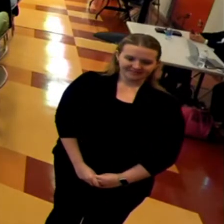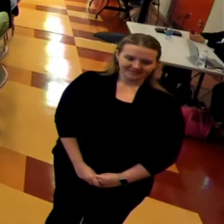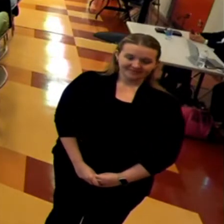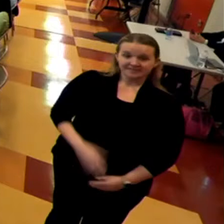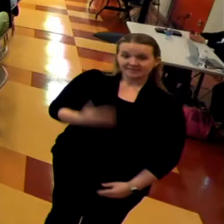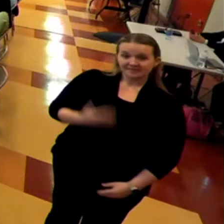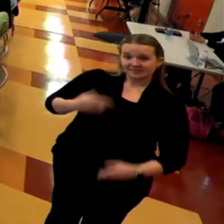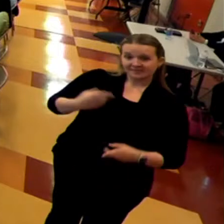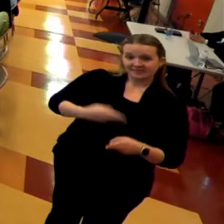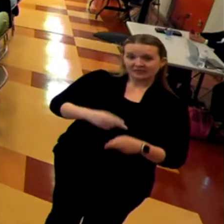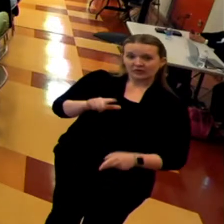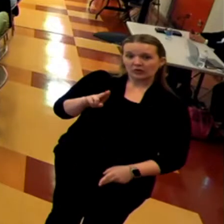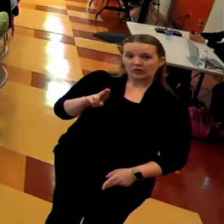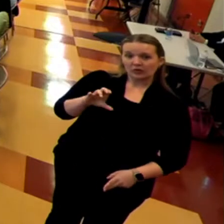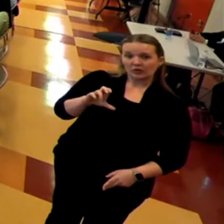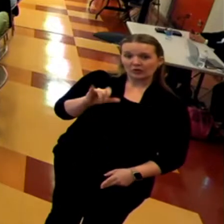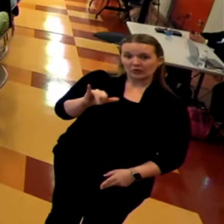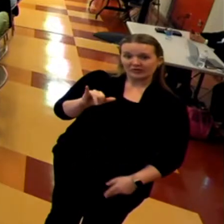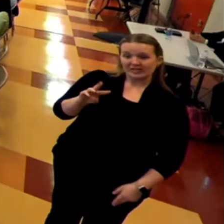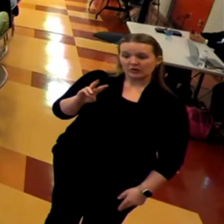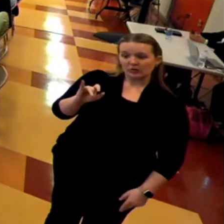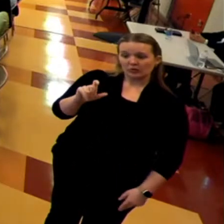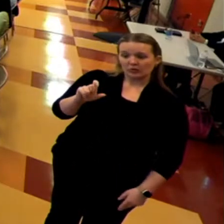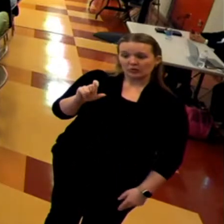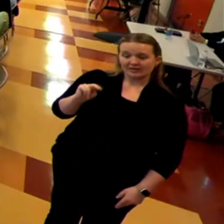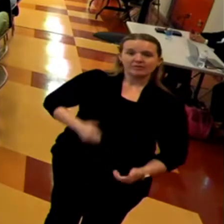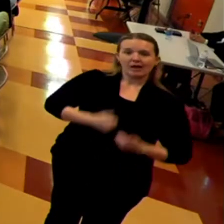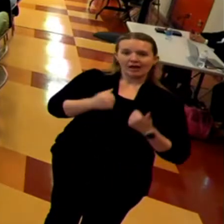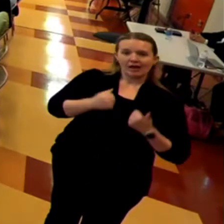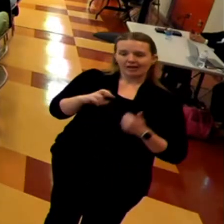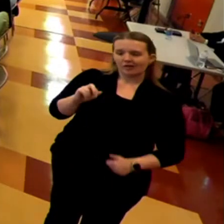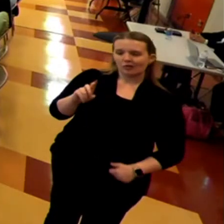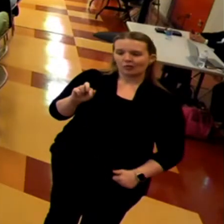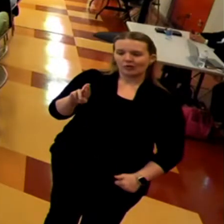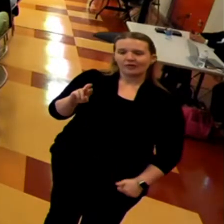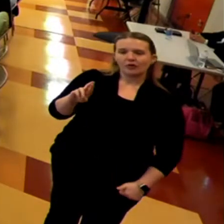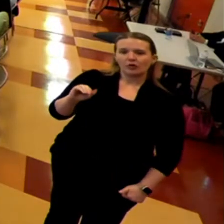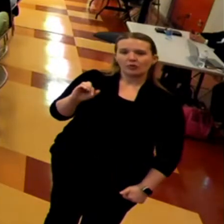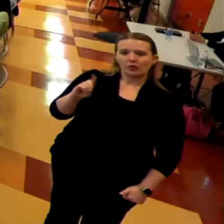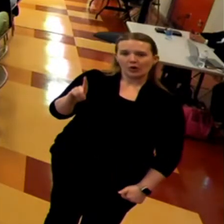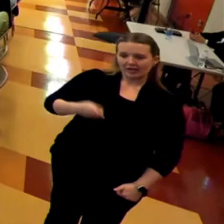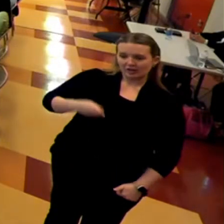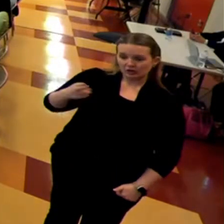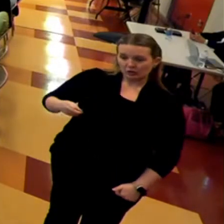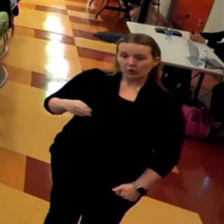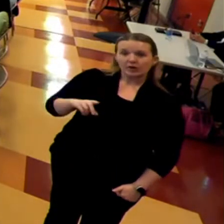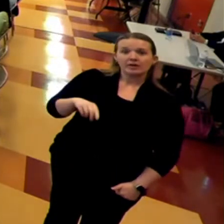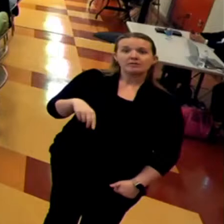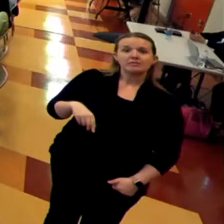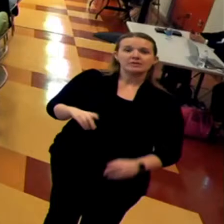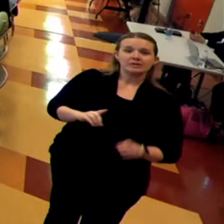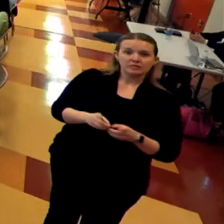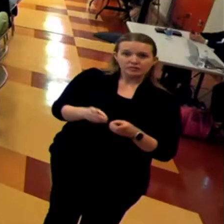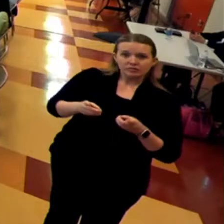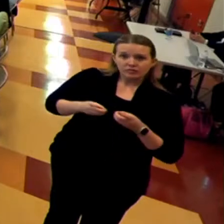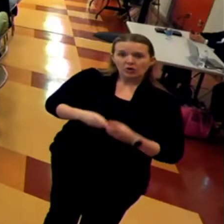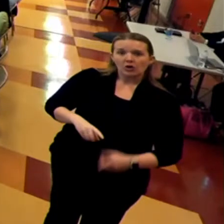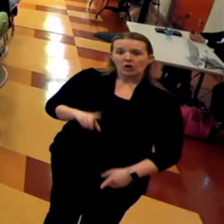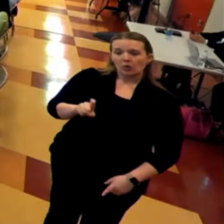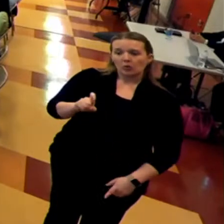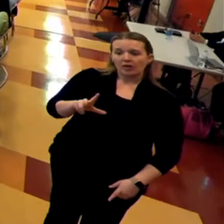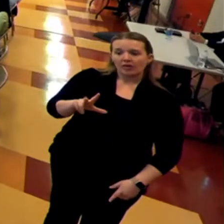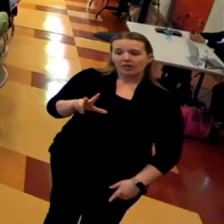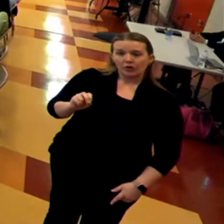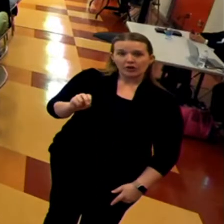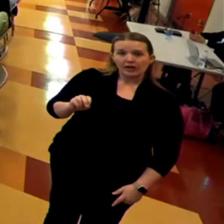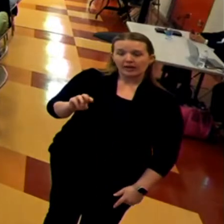My name is Lucy Wilson. I live in the River Road Historic Neighborhood District at 130 Magnolia Drive. When